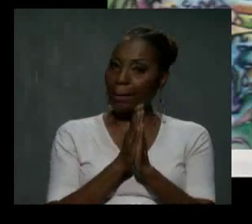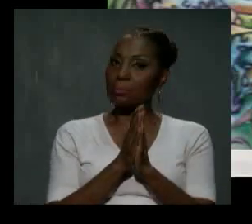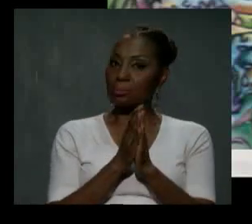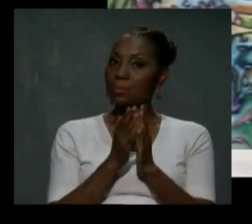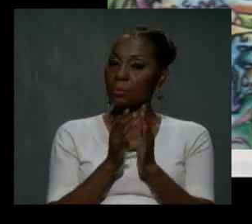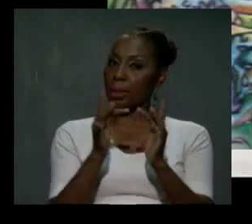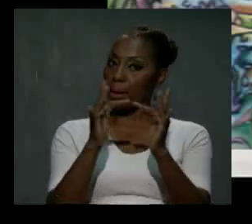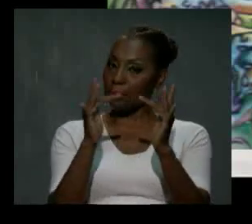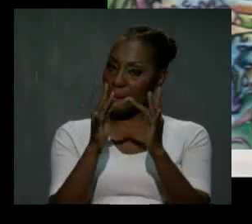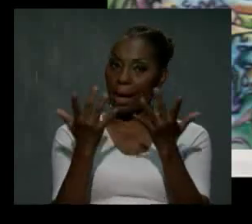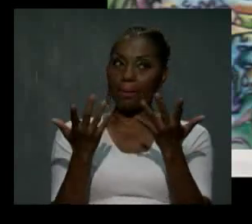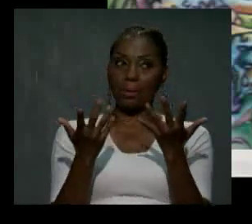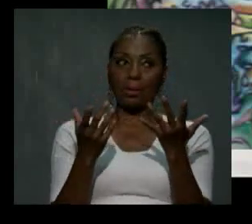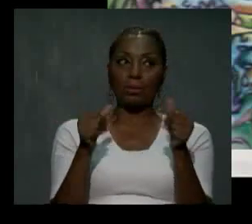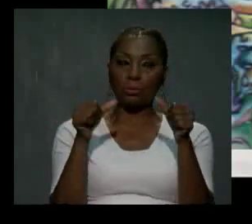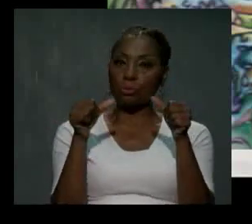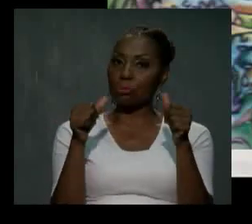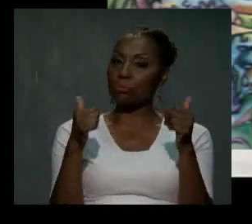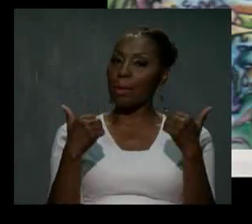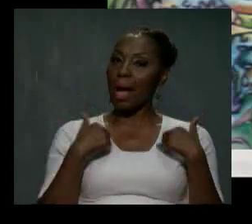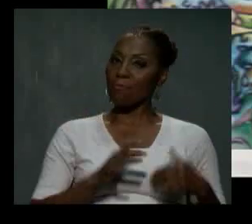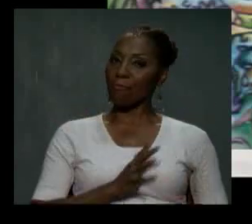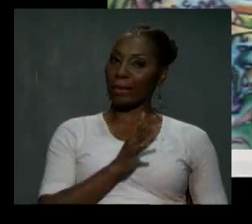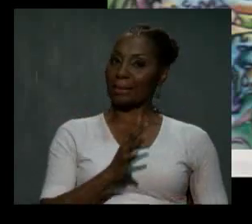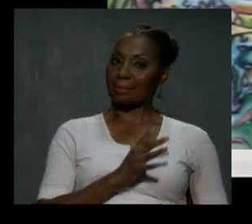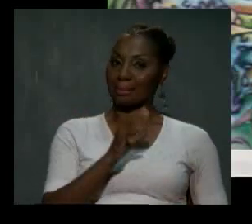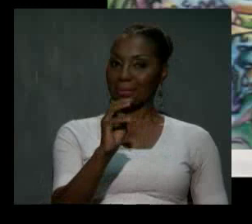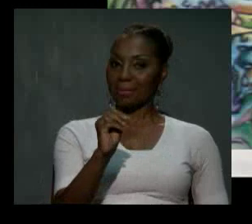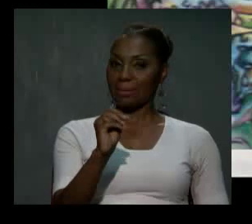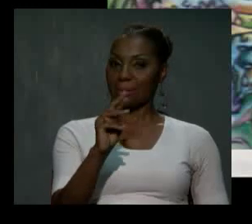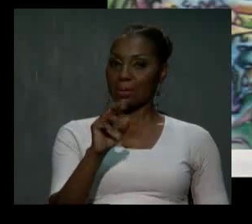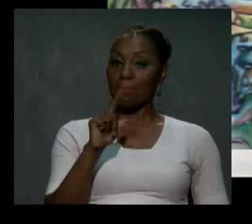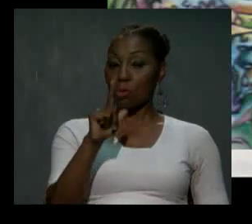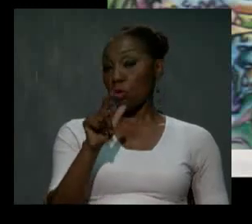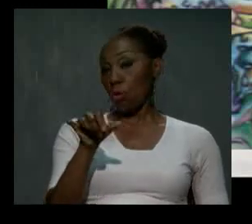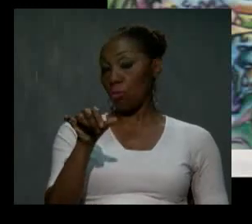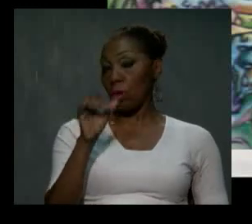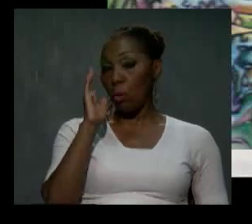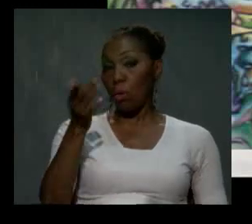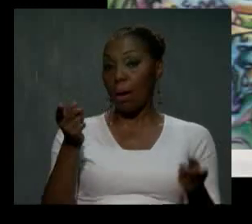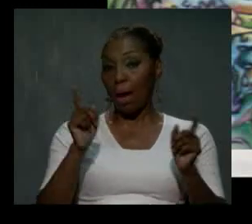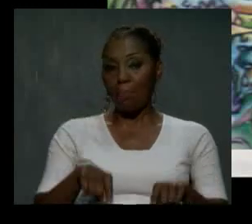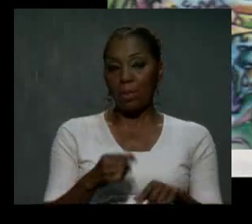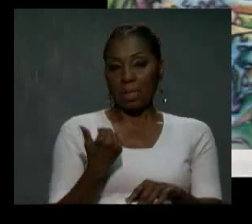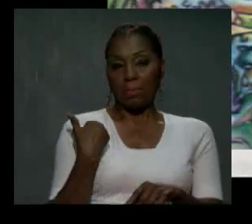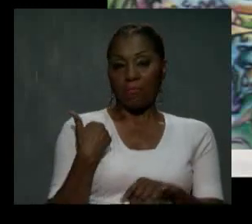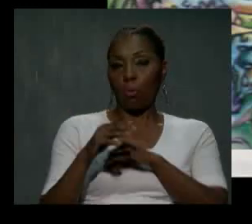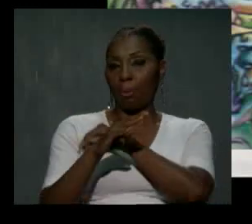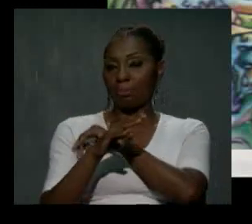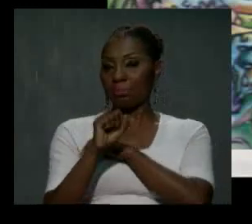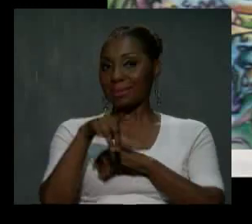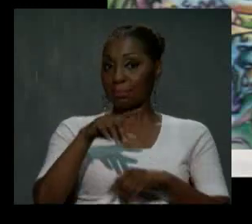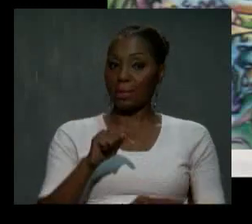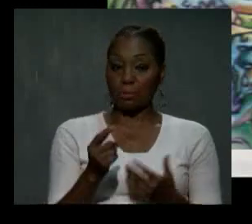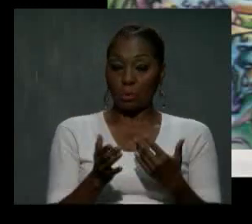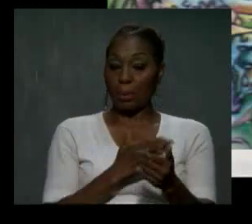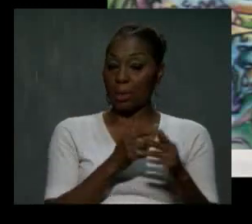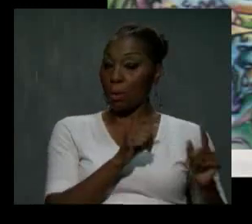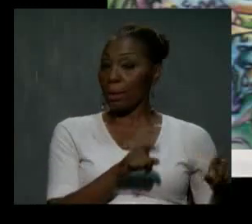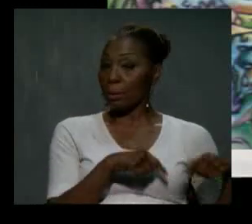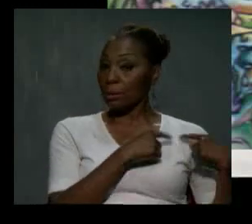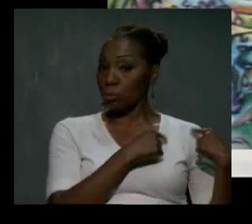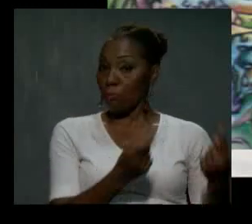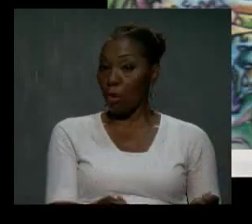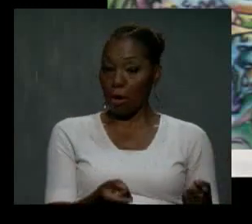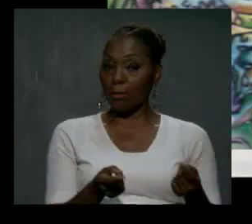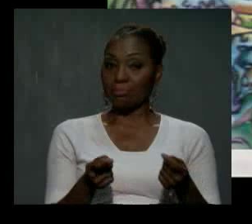put some kind of fancy mural on it. So anyway, that should be coming hopefully before September. So far it's all been